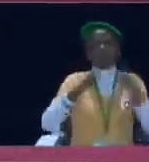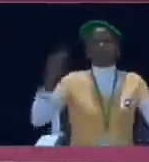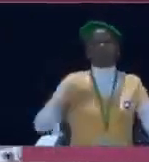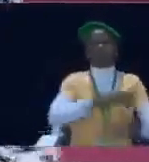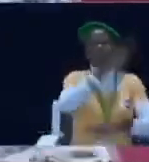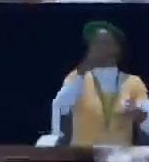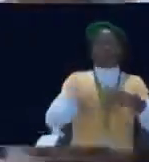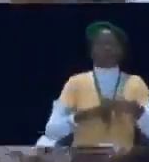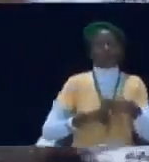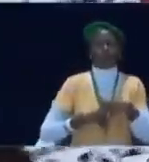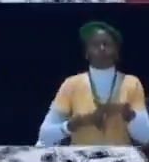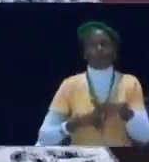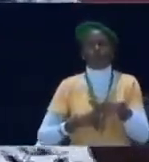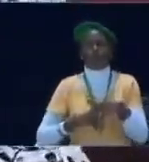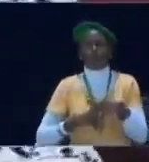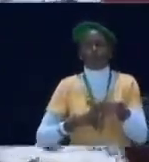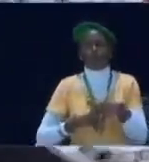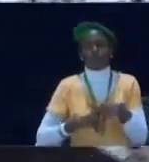nation.